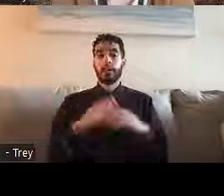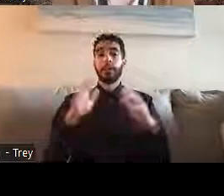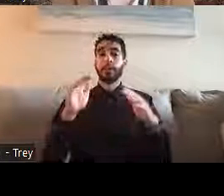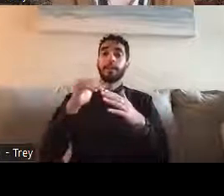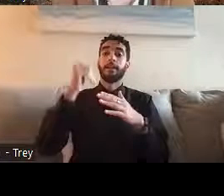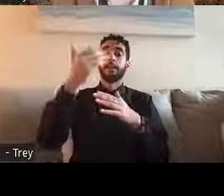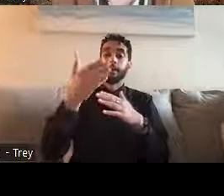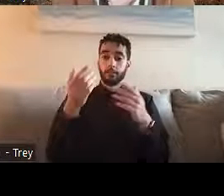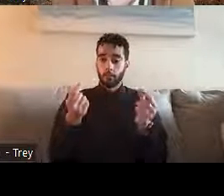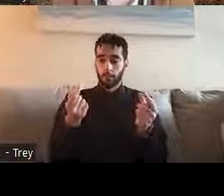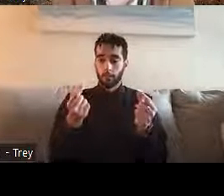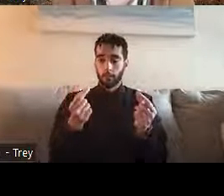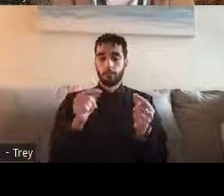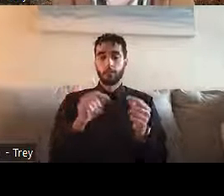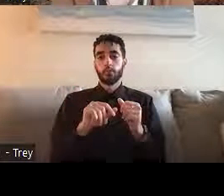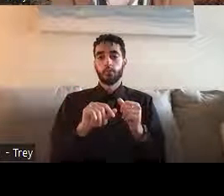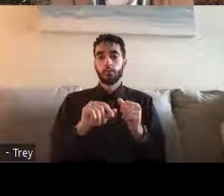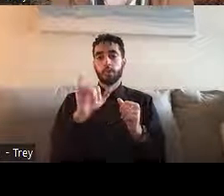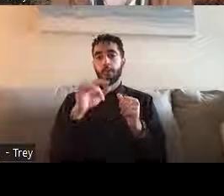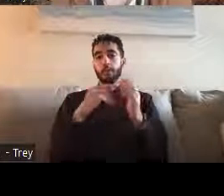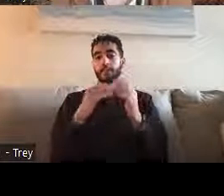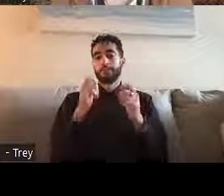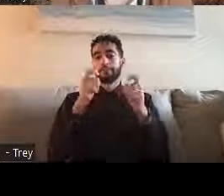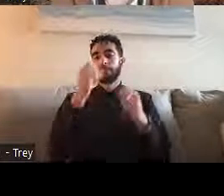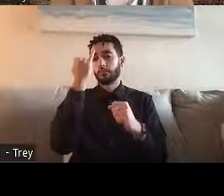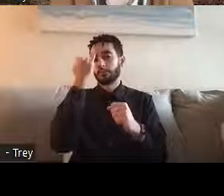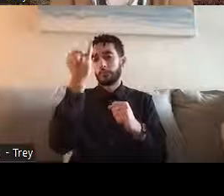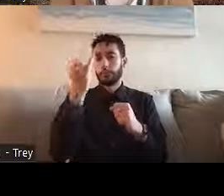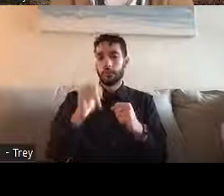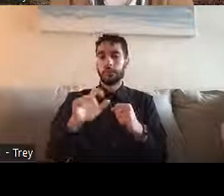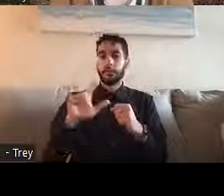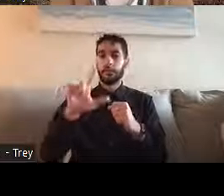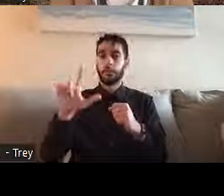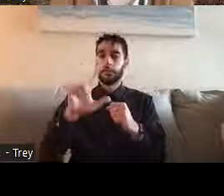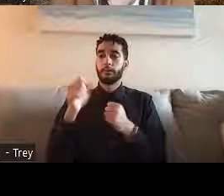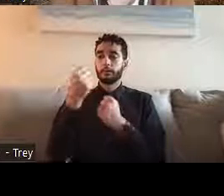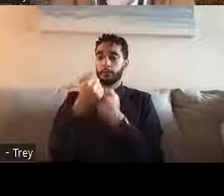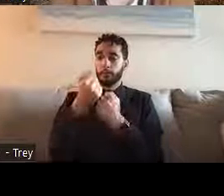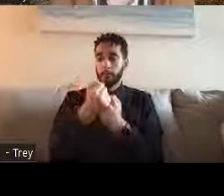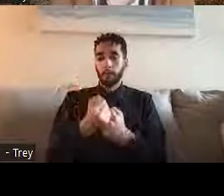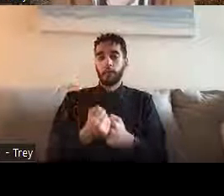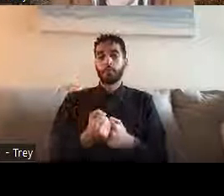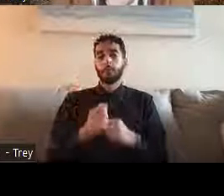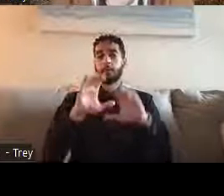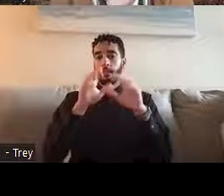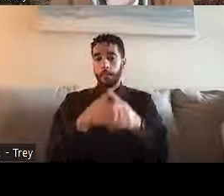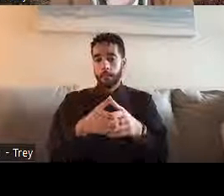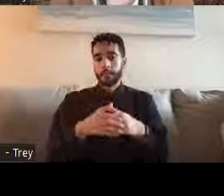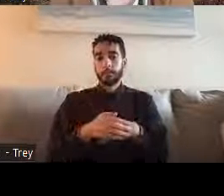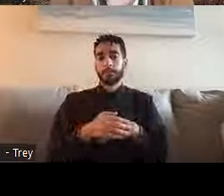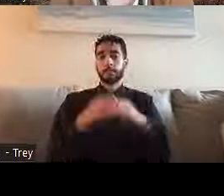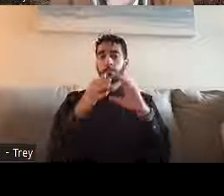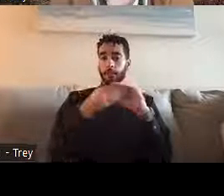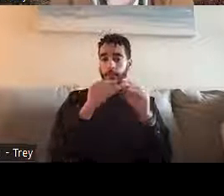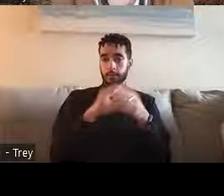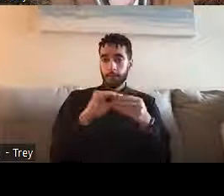but it gives you an idea. The library messages support group classes will have a My Records section in the next